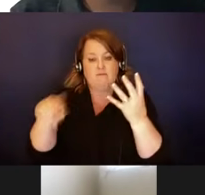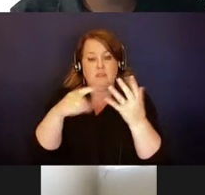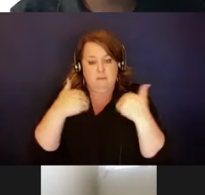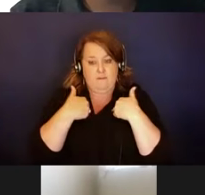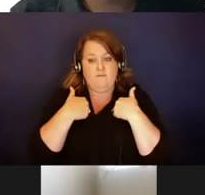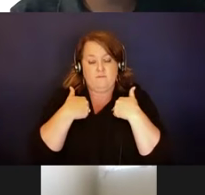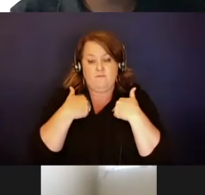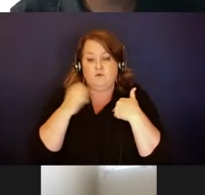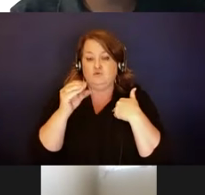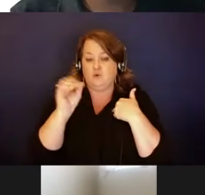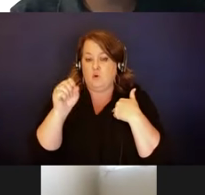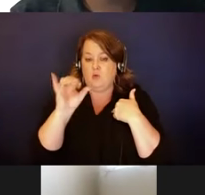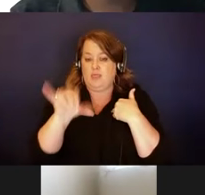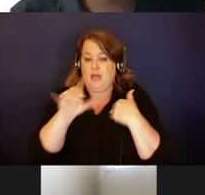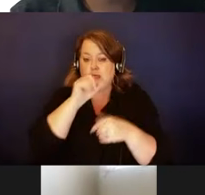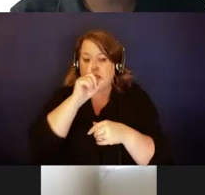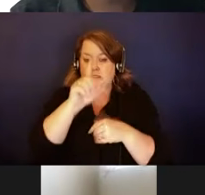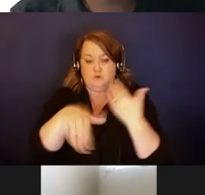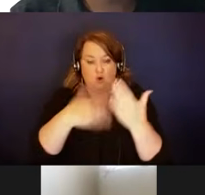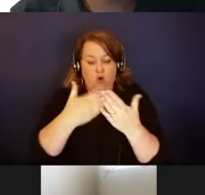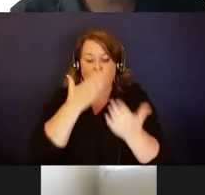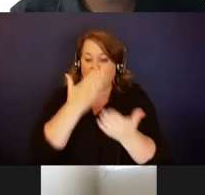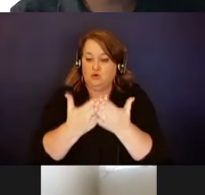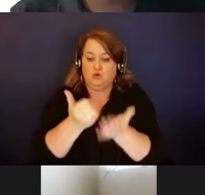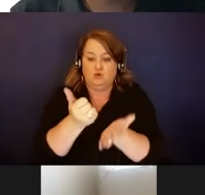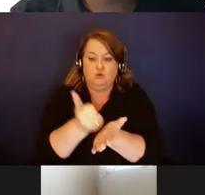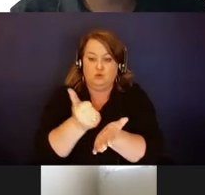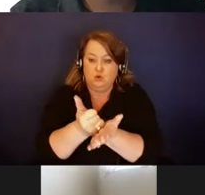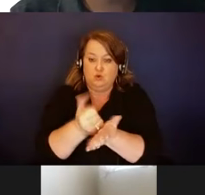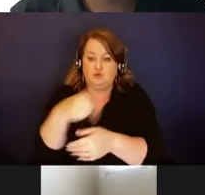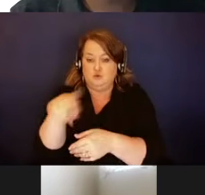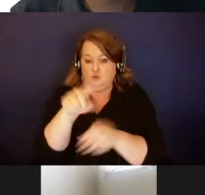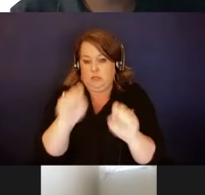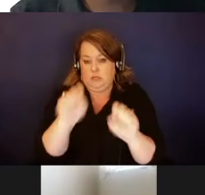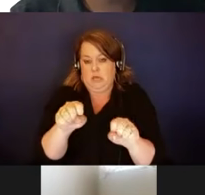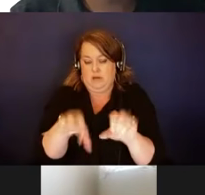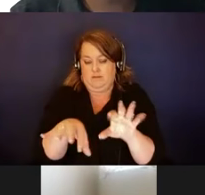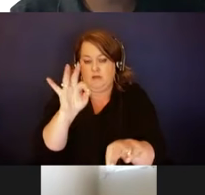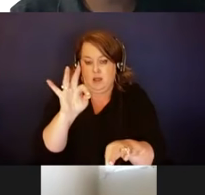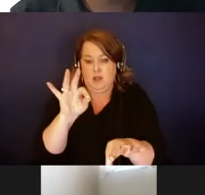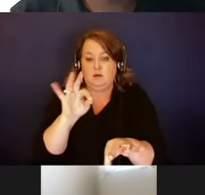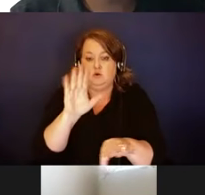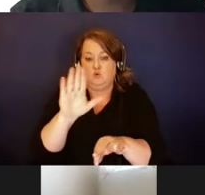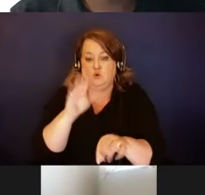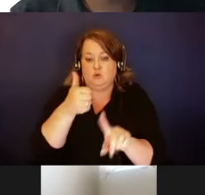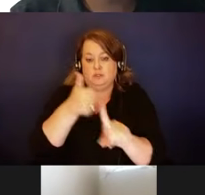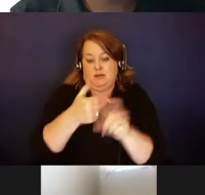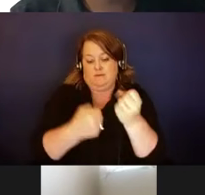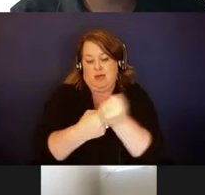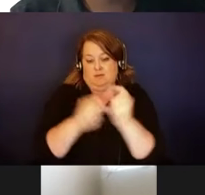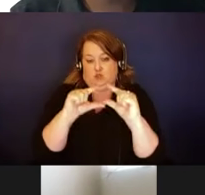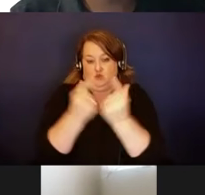can, those are all resources that could help you find your self-advocacy groups in